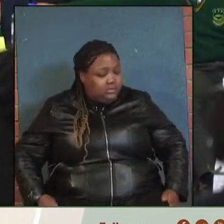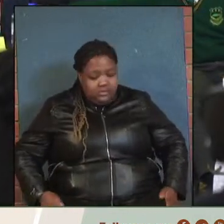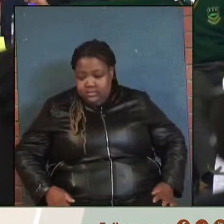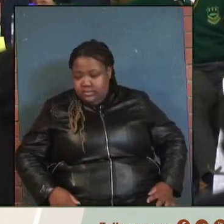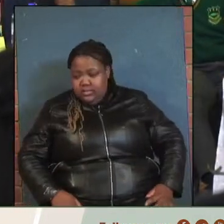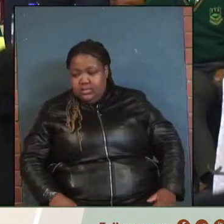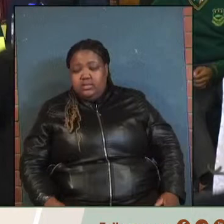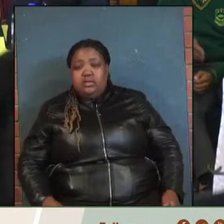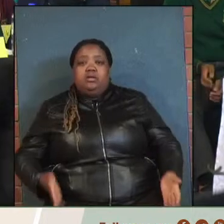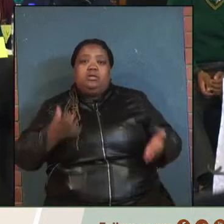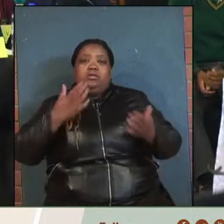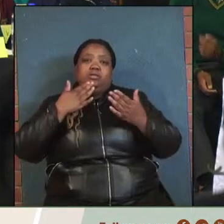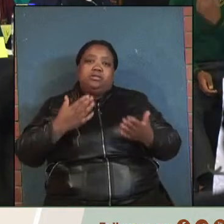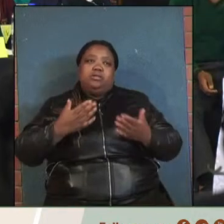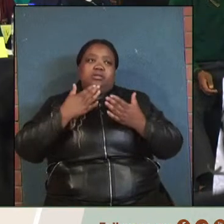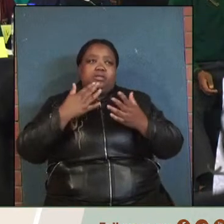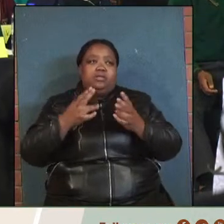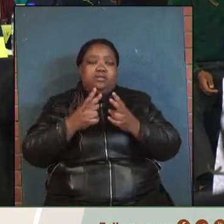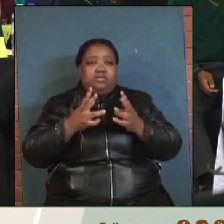Thank you very much, honorable member.